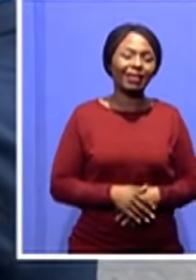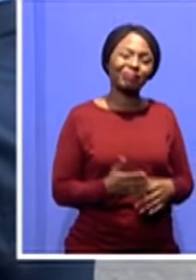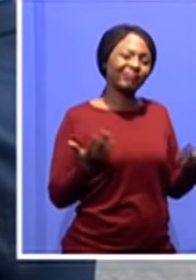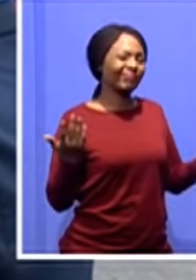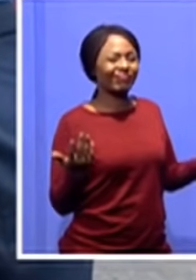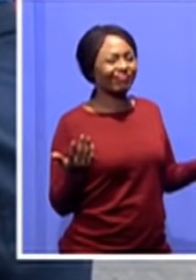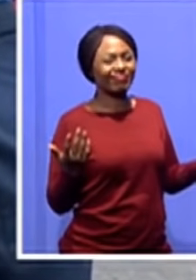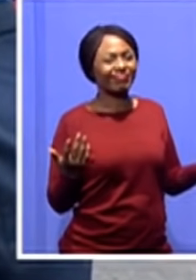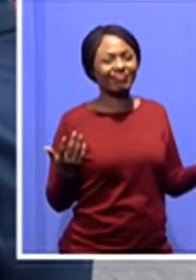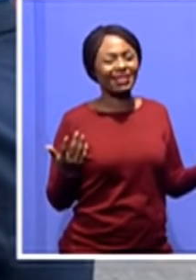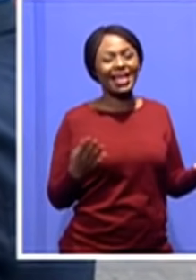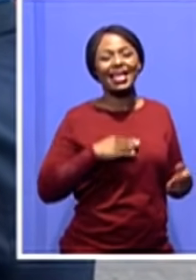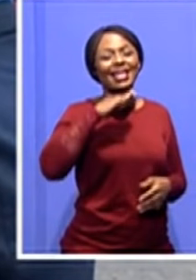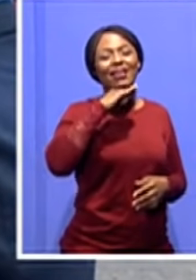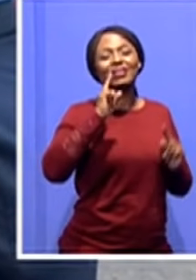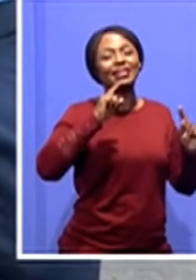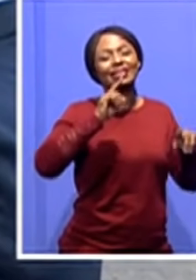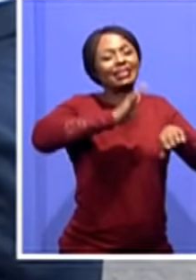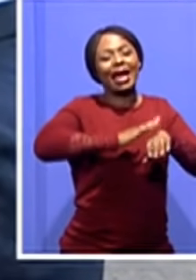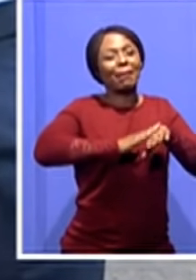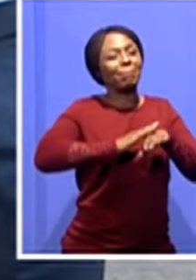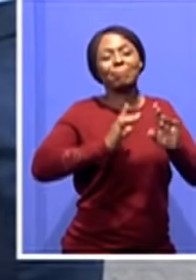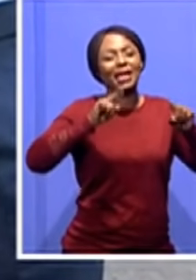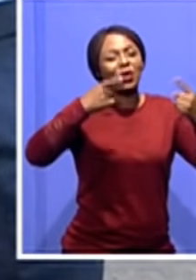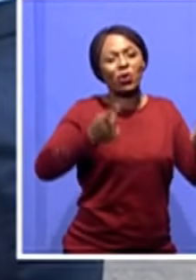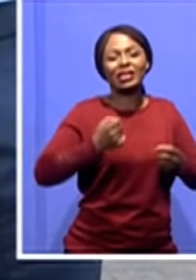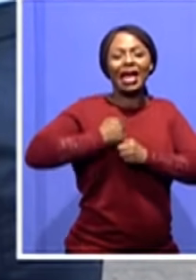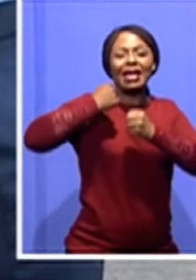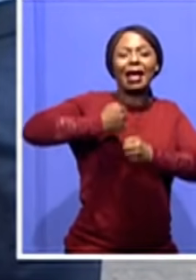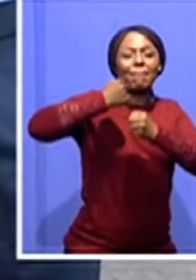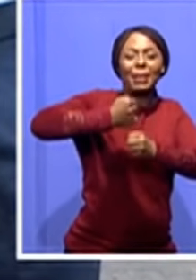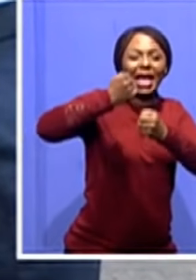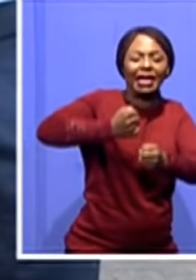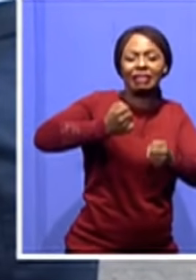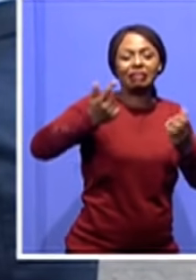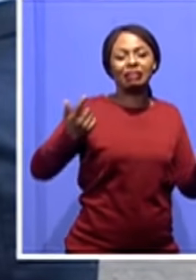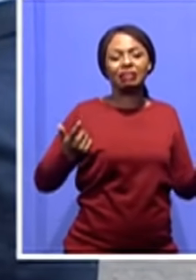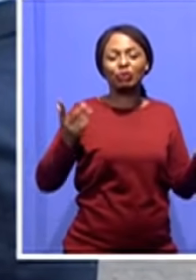to go and do campaigning to the lead up into elections.